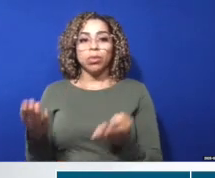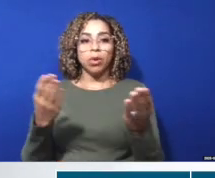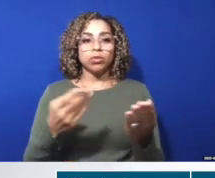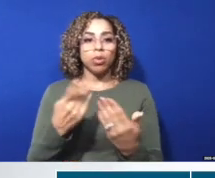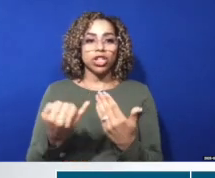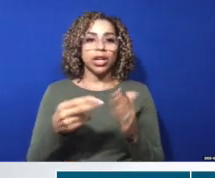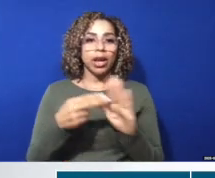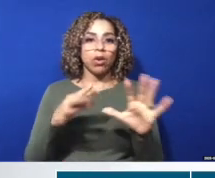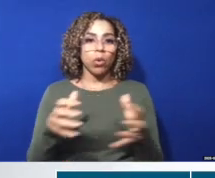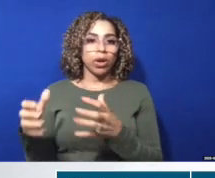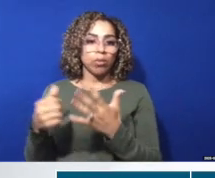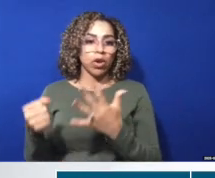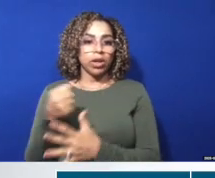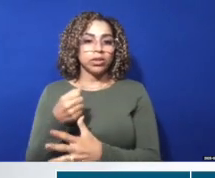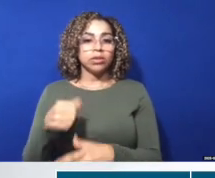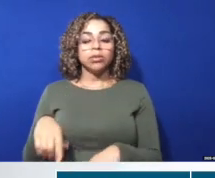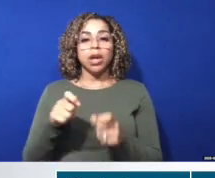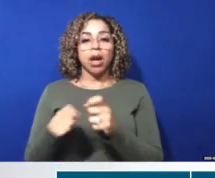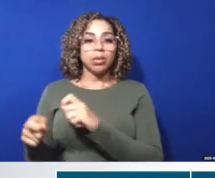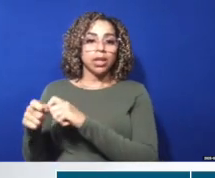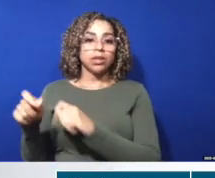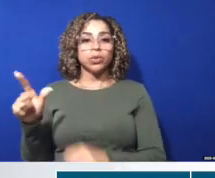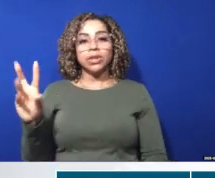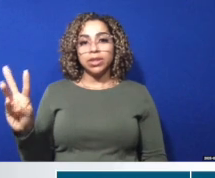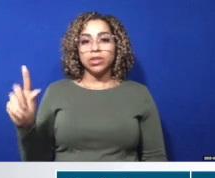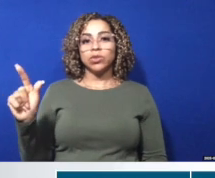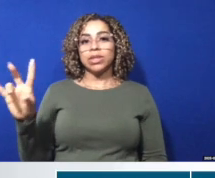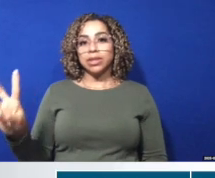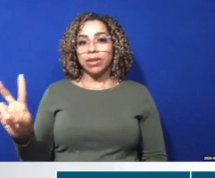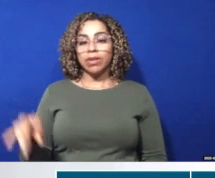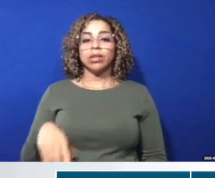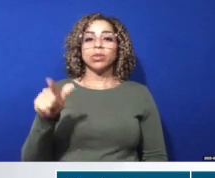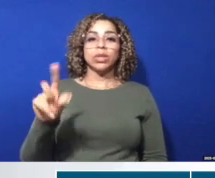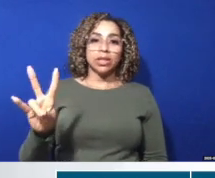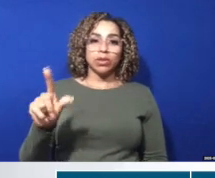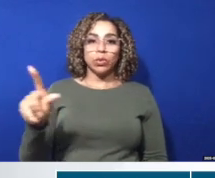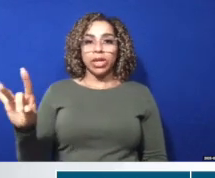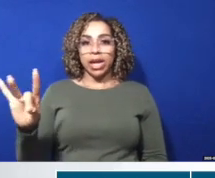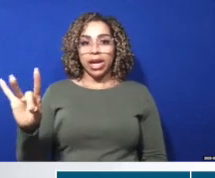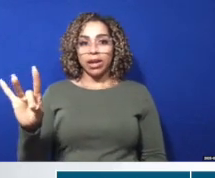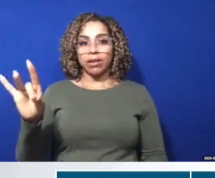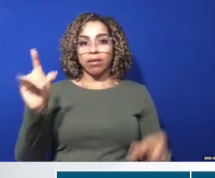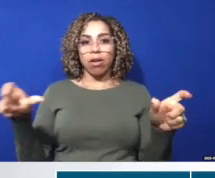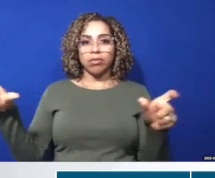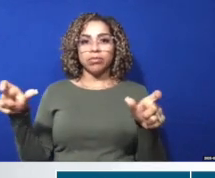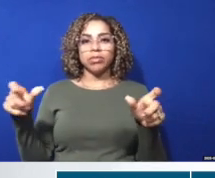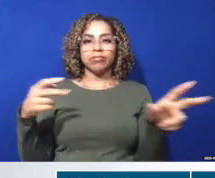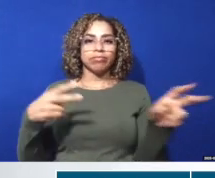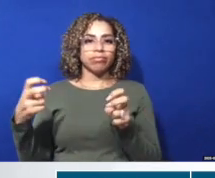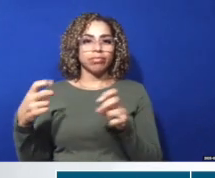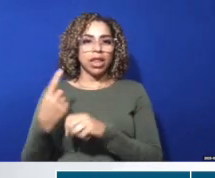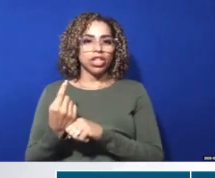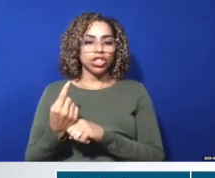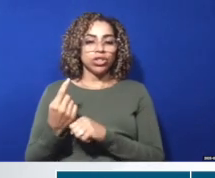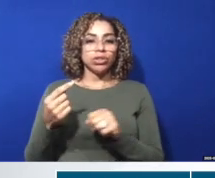couple updates to the fiscal year 2026-27 and 27-28 columns from last year's document. Some